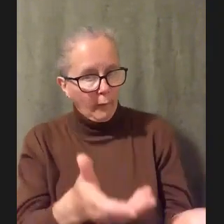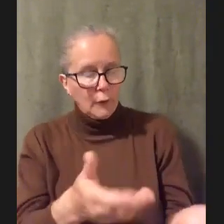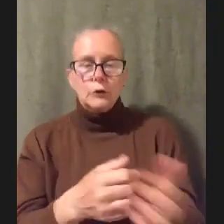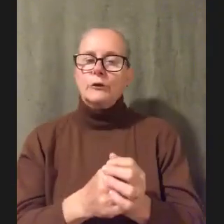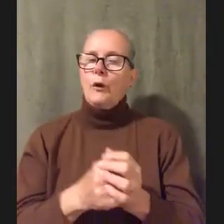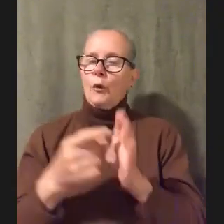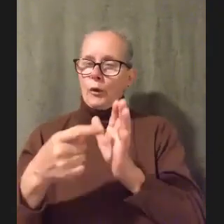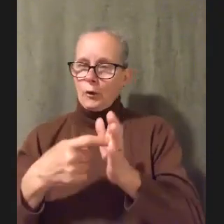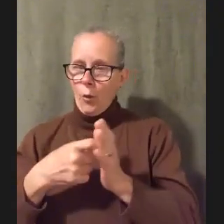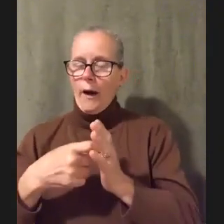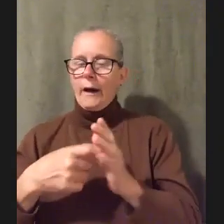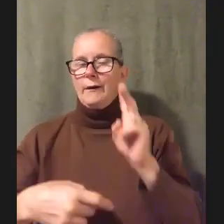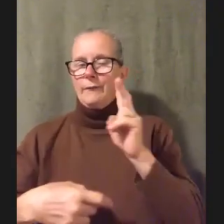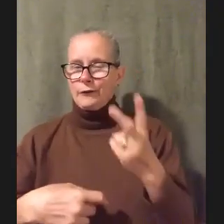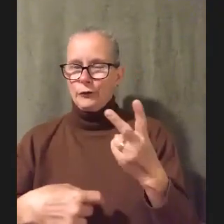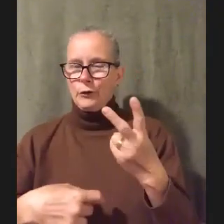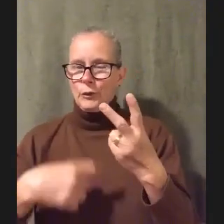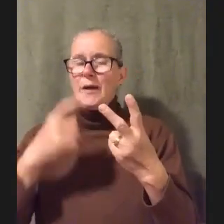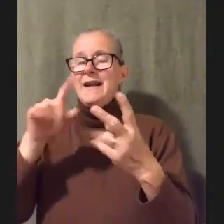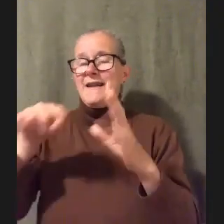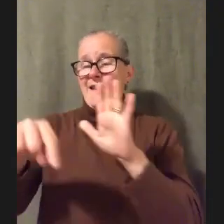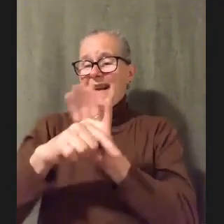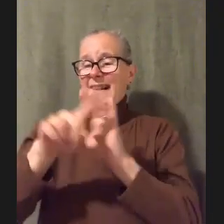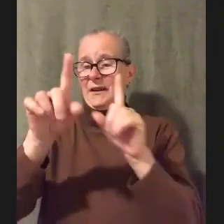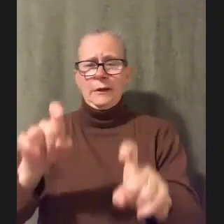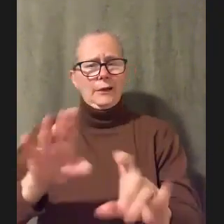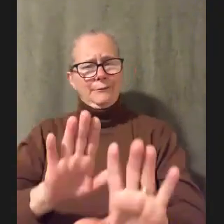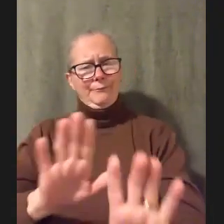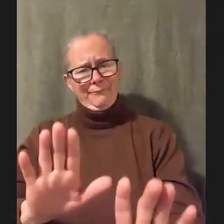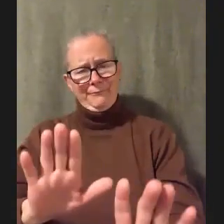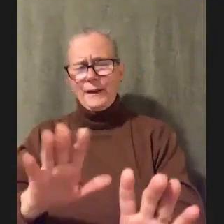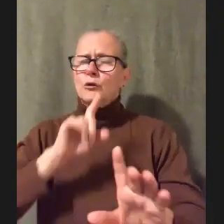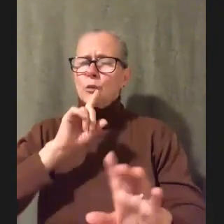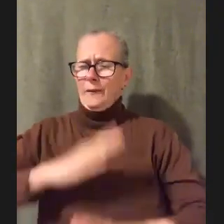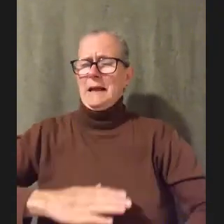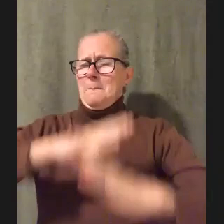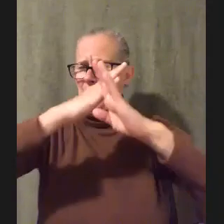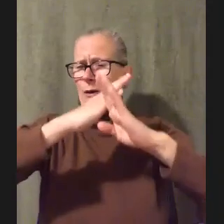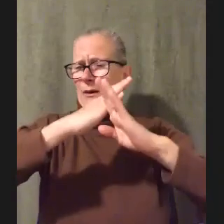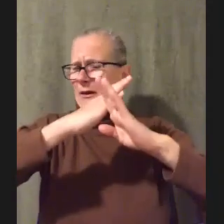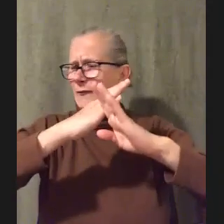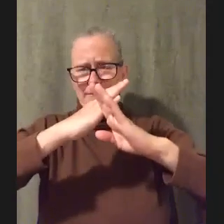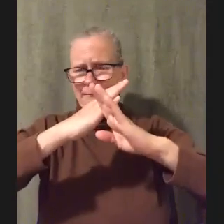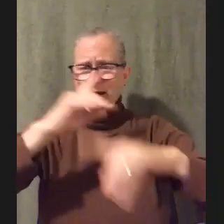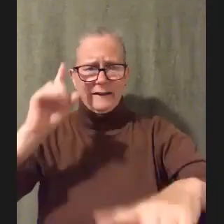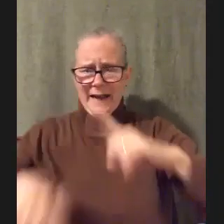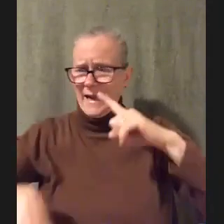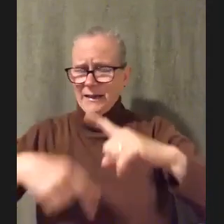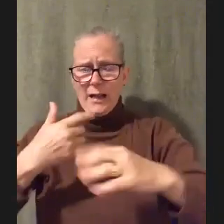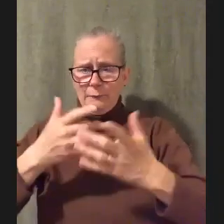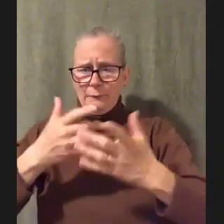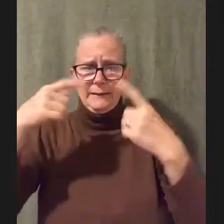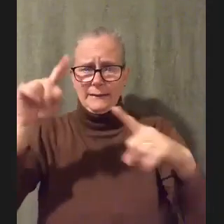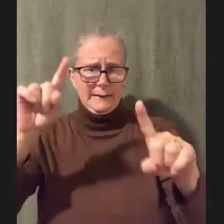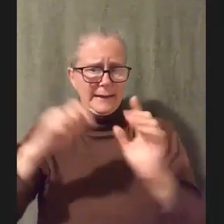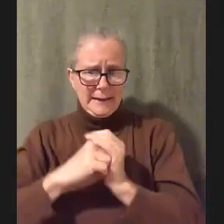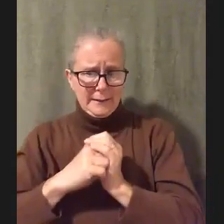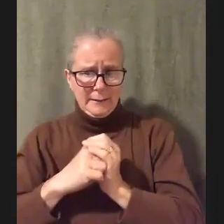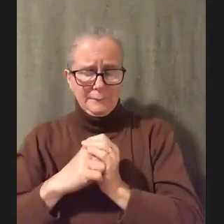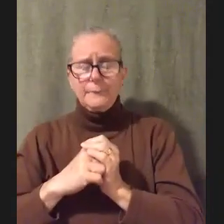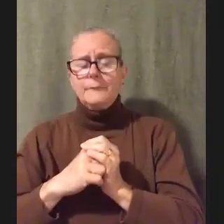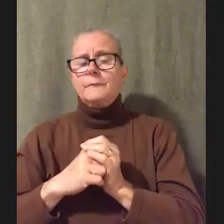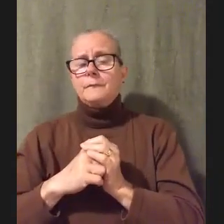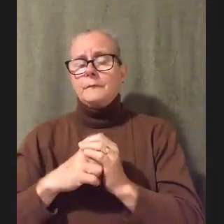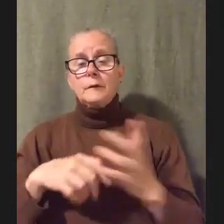requiring those 2 negative tests really does put a significant barrier in there that's really not necessary.